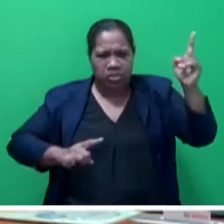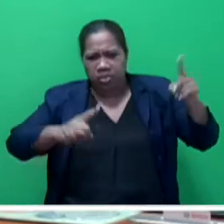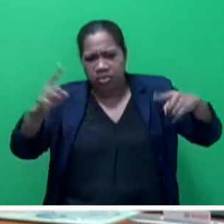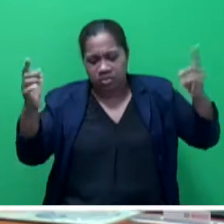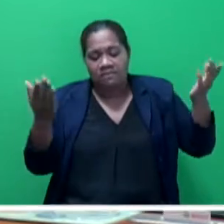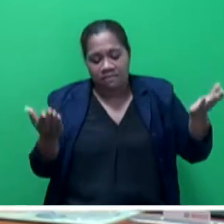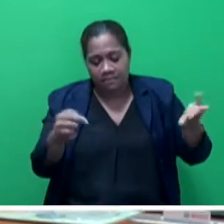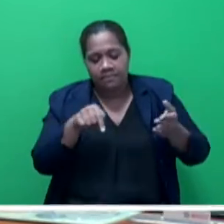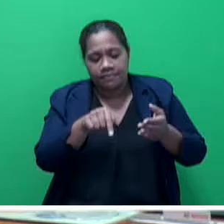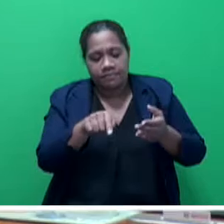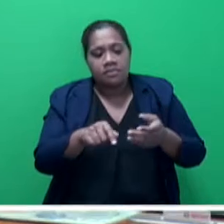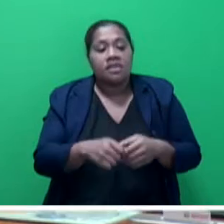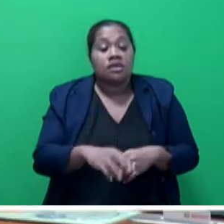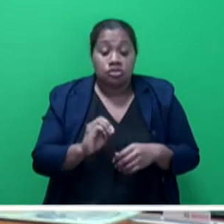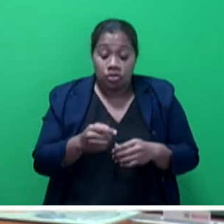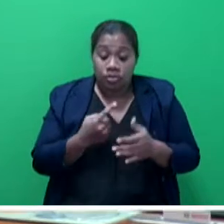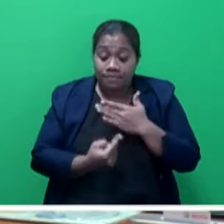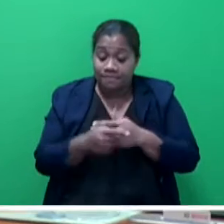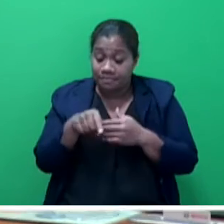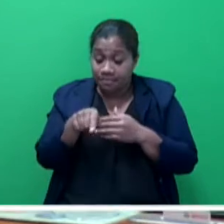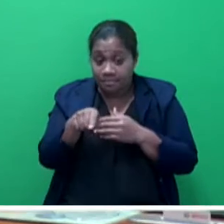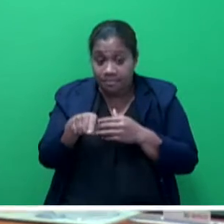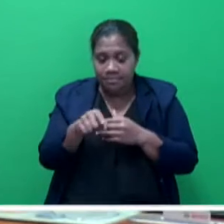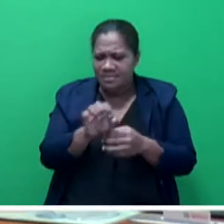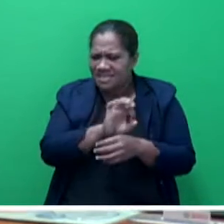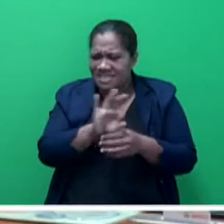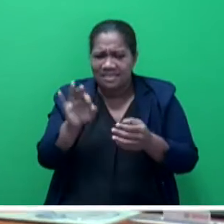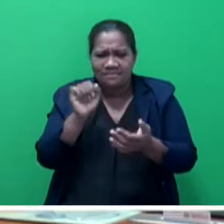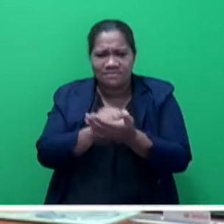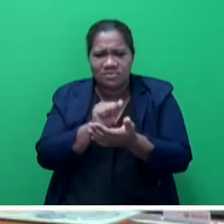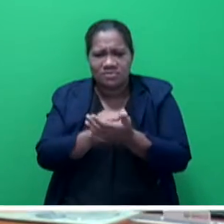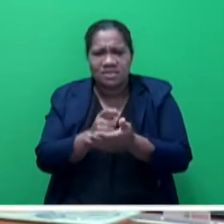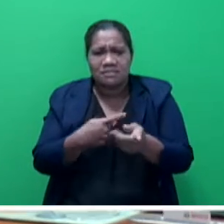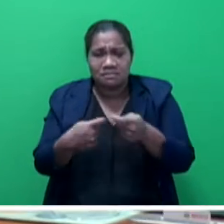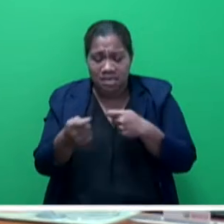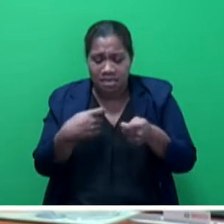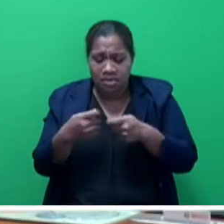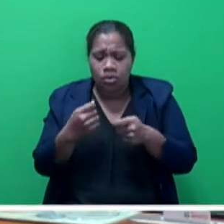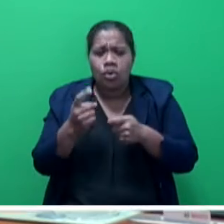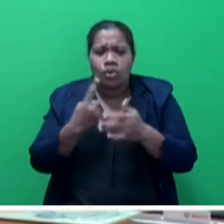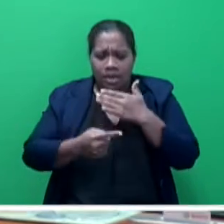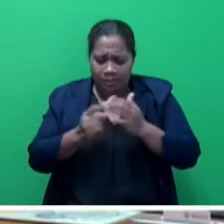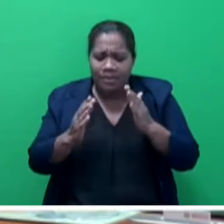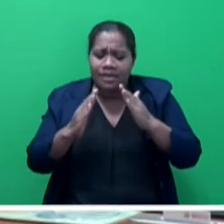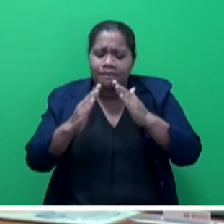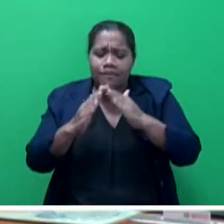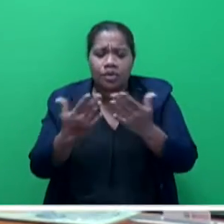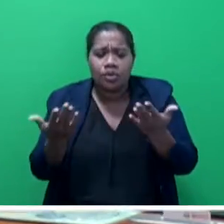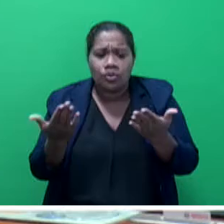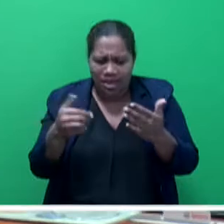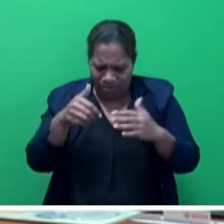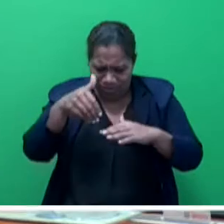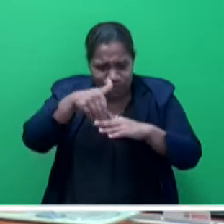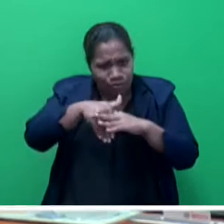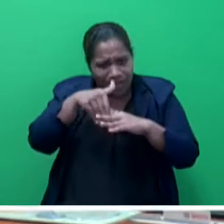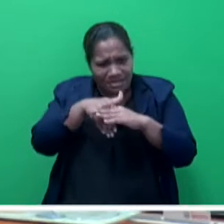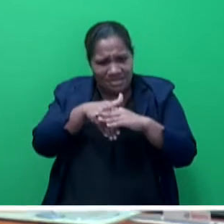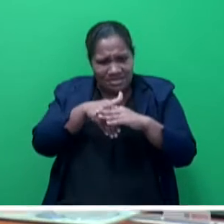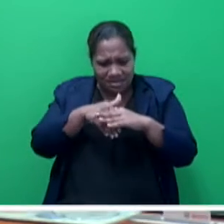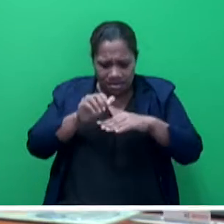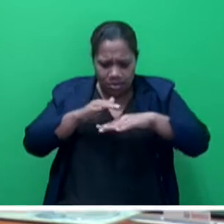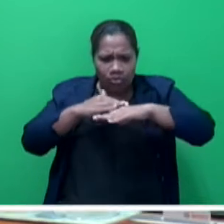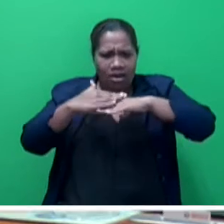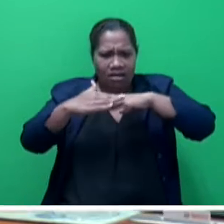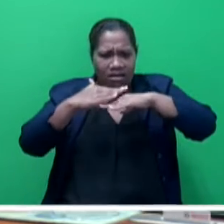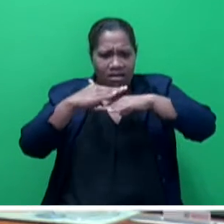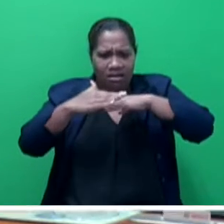informal markets were situated on an existing stormwater drain. The forecasted rainfall would have seen